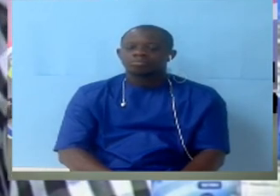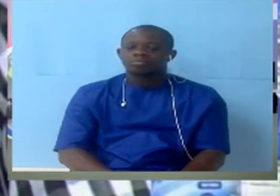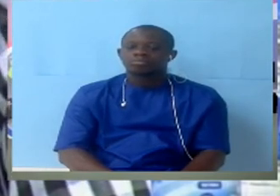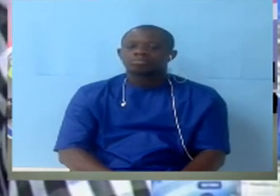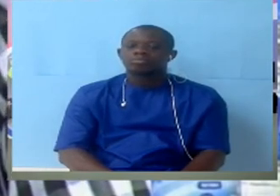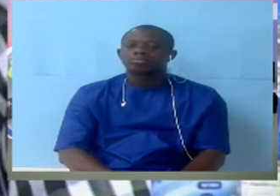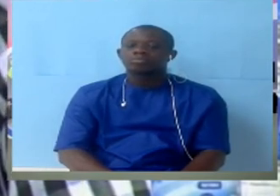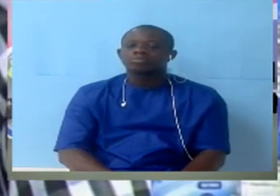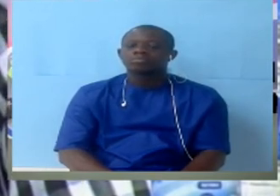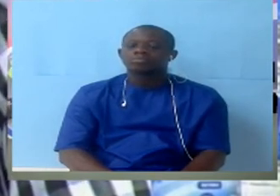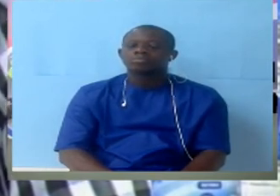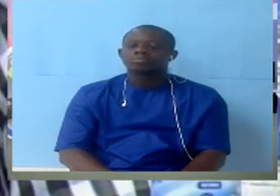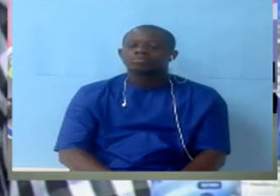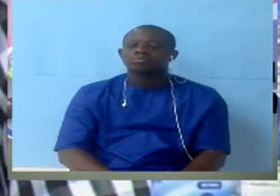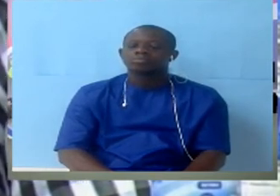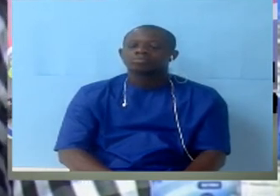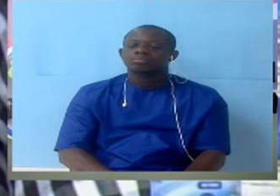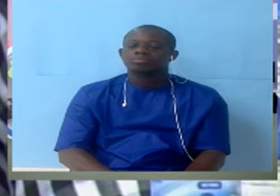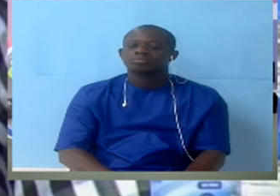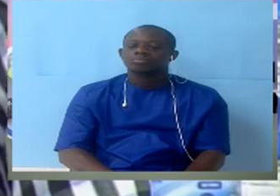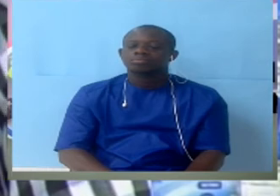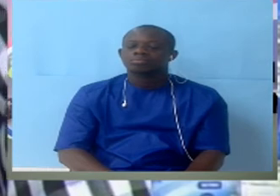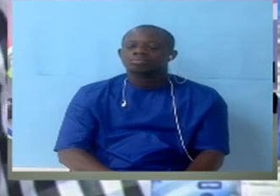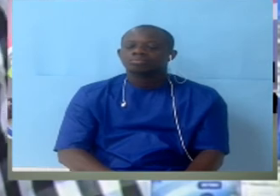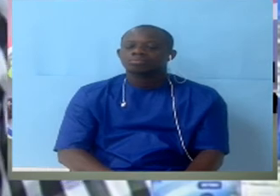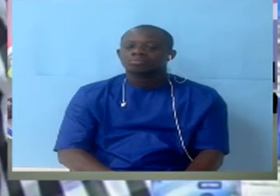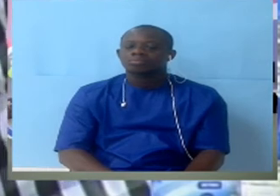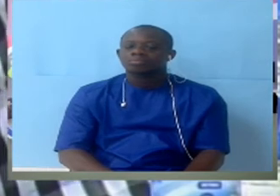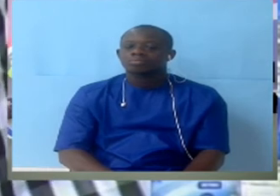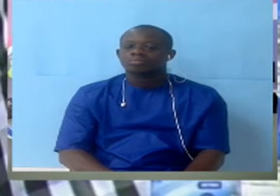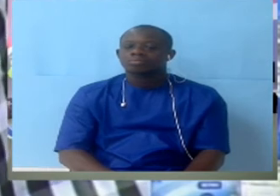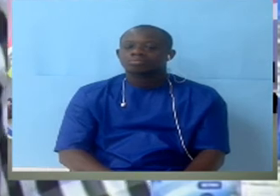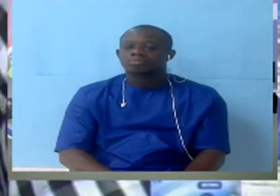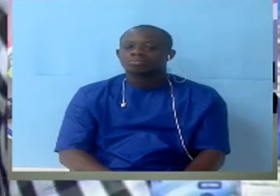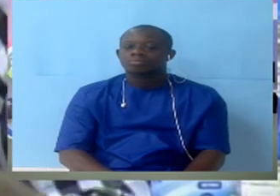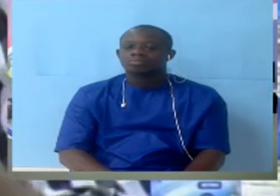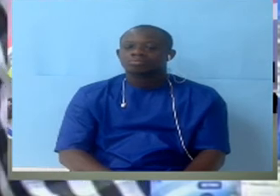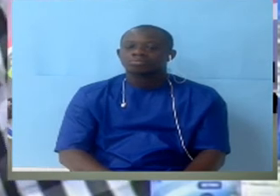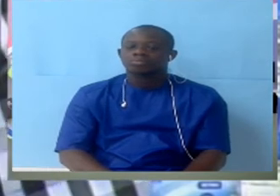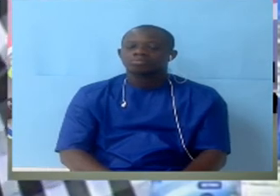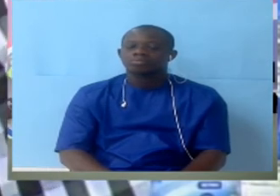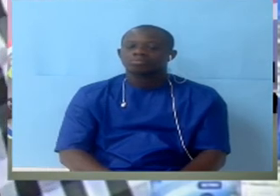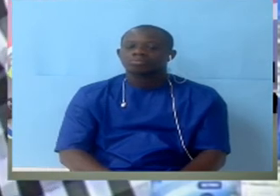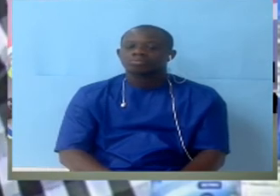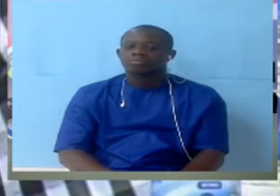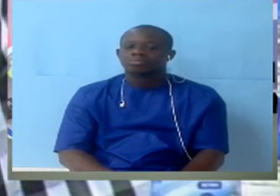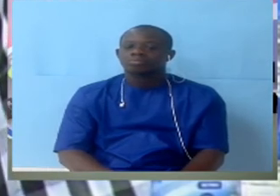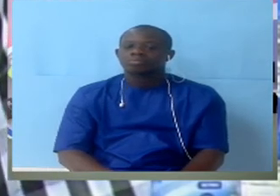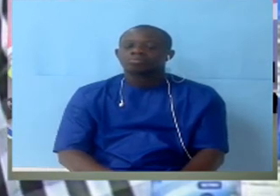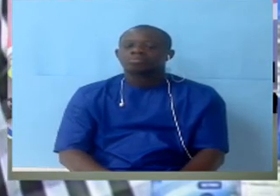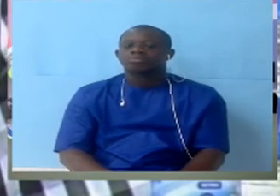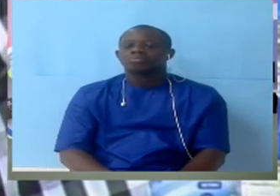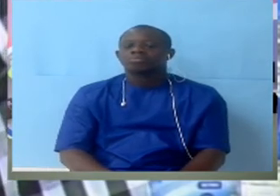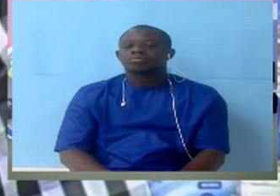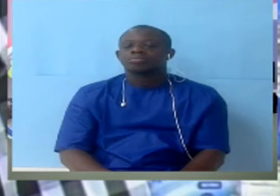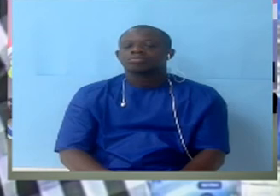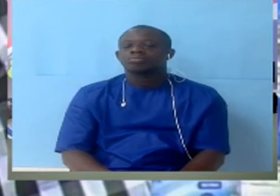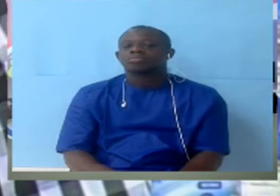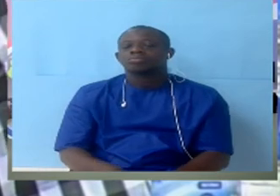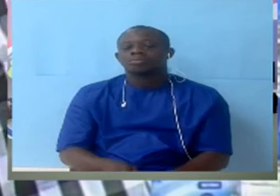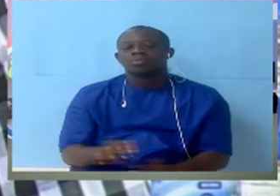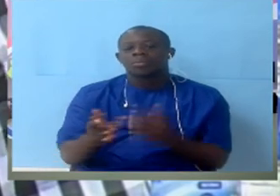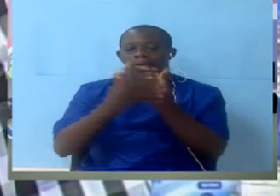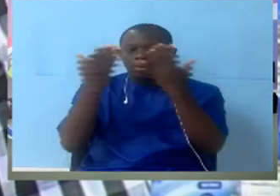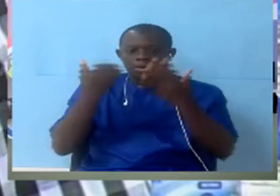molla you know hanar man ko jola de wol france rank sifa wol france rank jama soto no ay traya. Well, many of